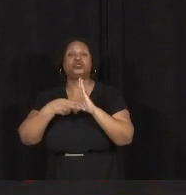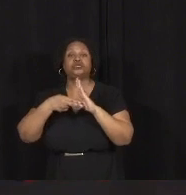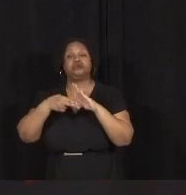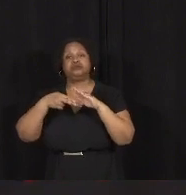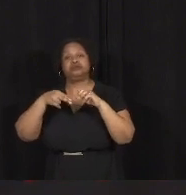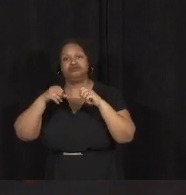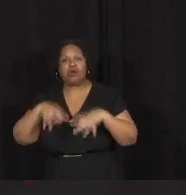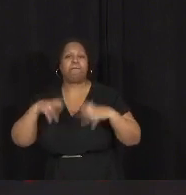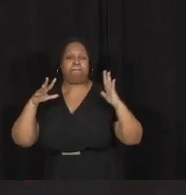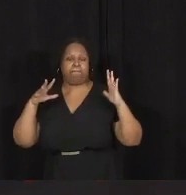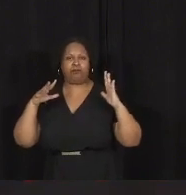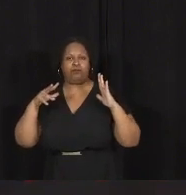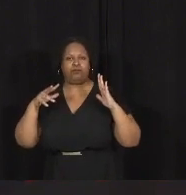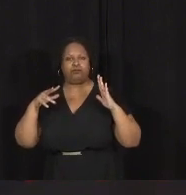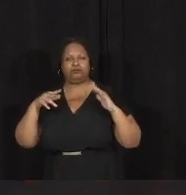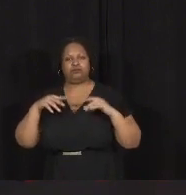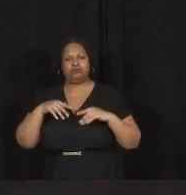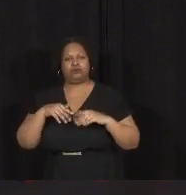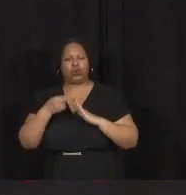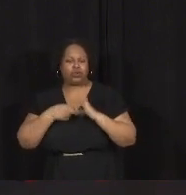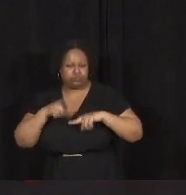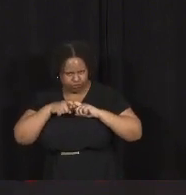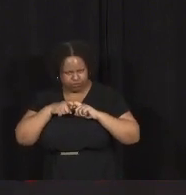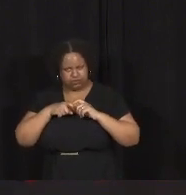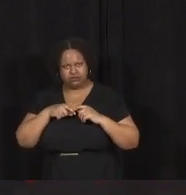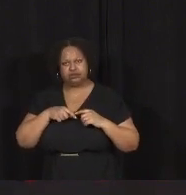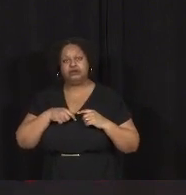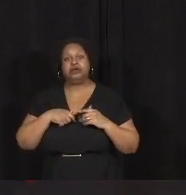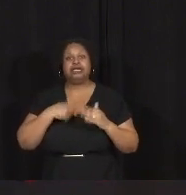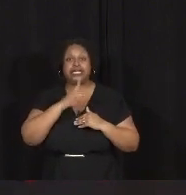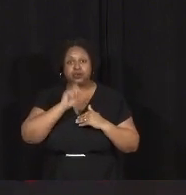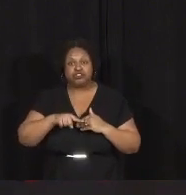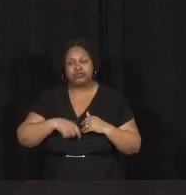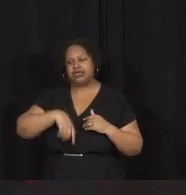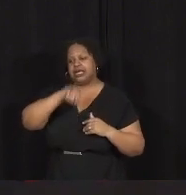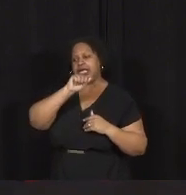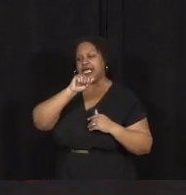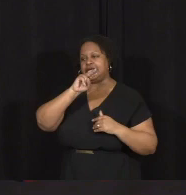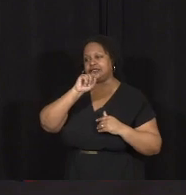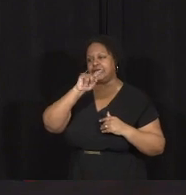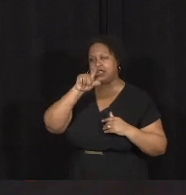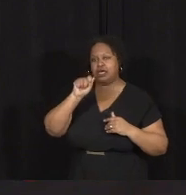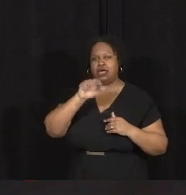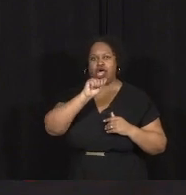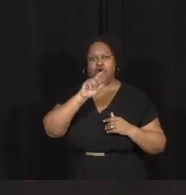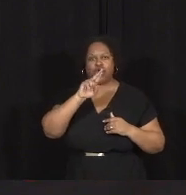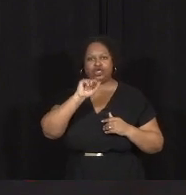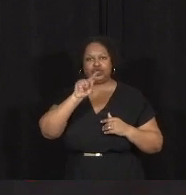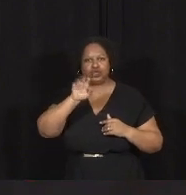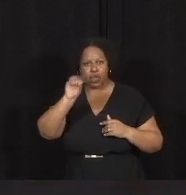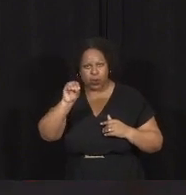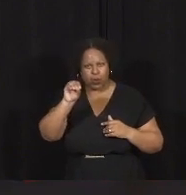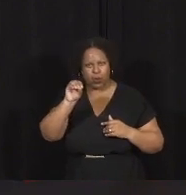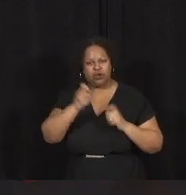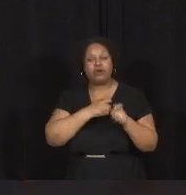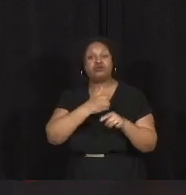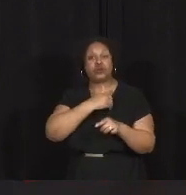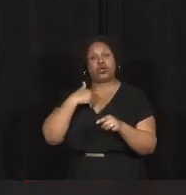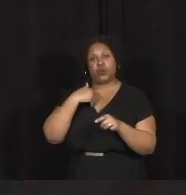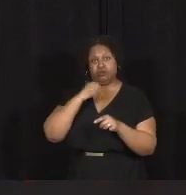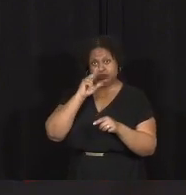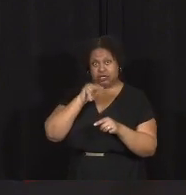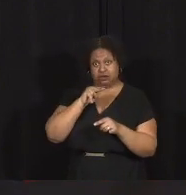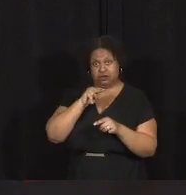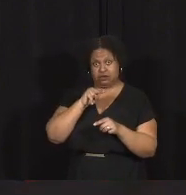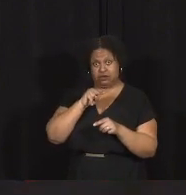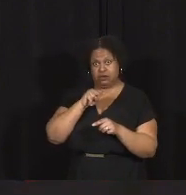from Antonella Artuso with the Toronto Sun. Please go ahead. Thank you. Hello. Hi. Does any of the